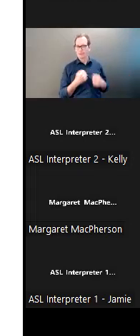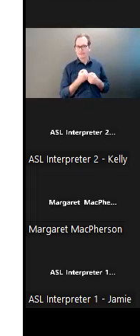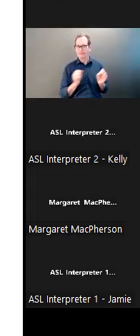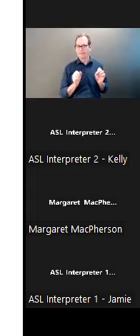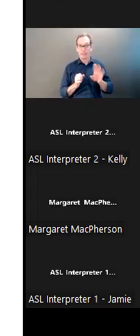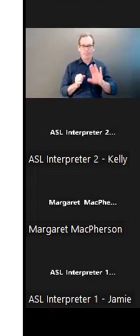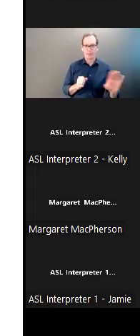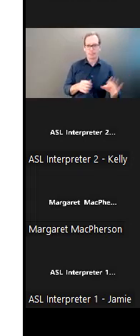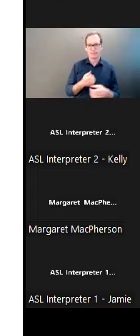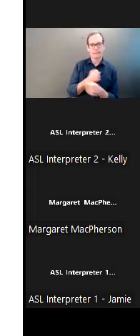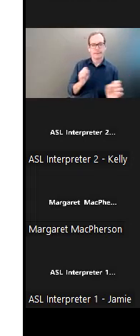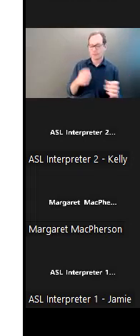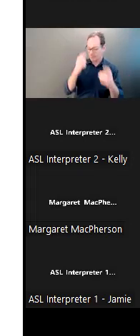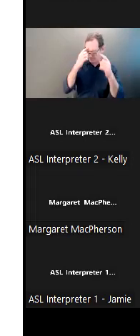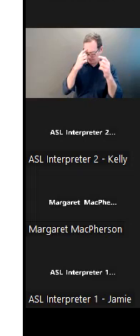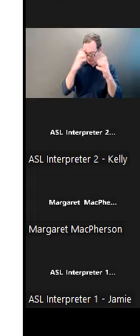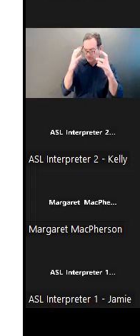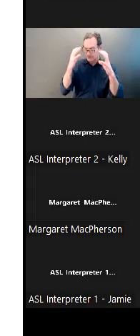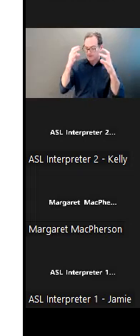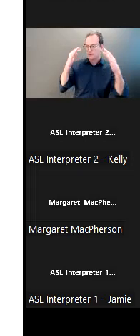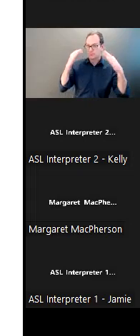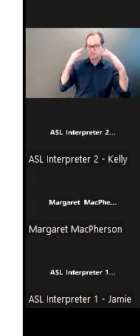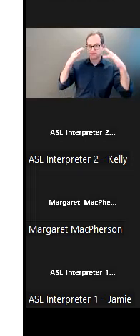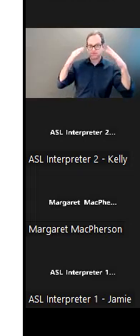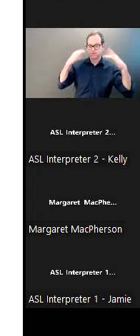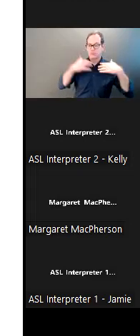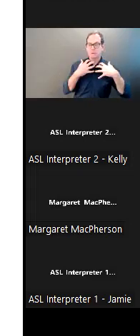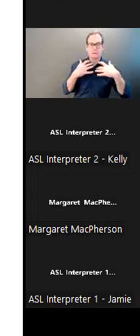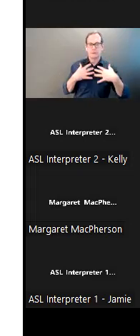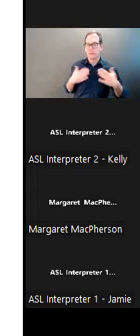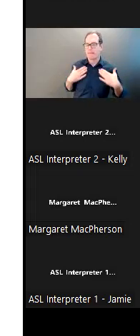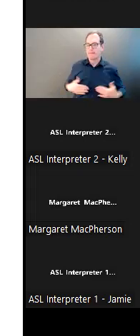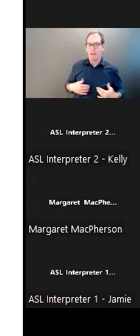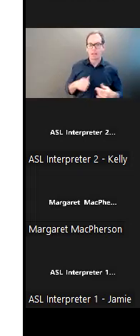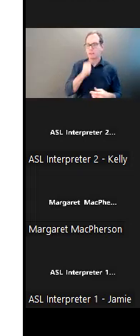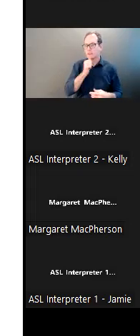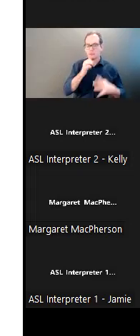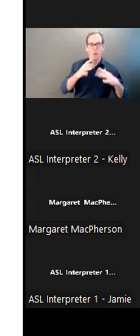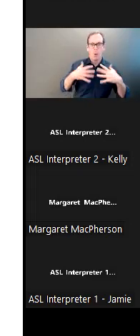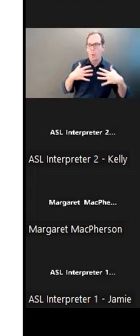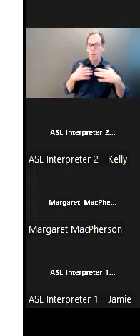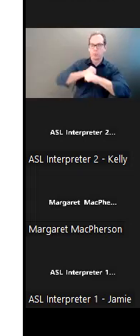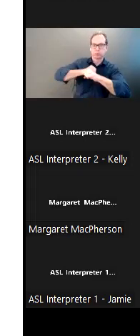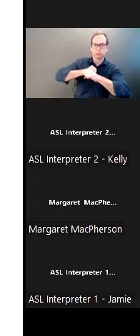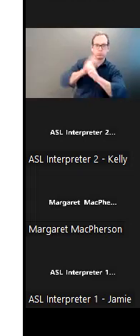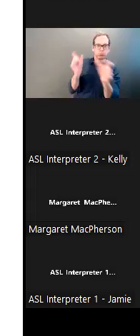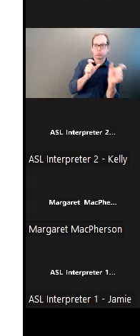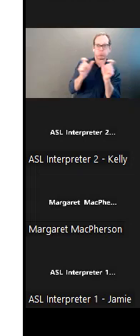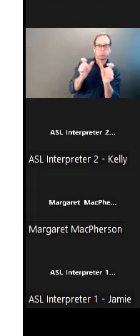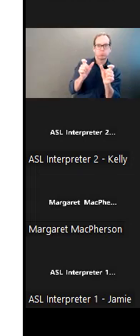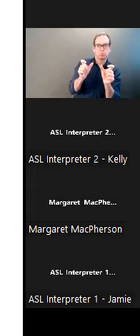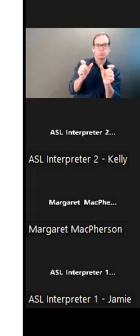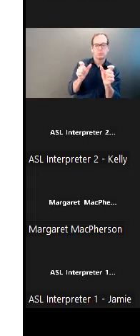idea of being in that activated state and our physiology responding in a way to protect ourselves. And because I'm